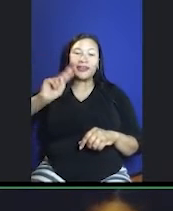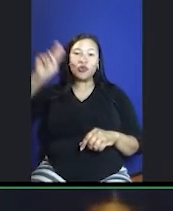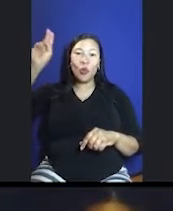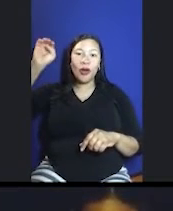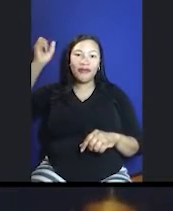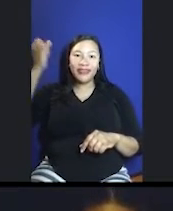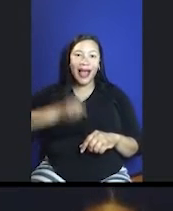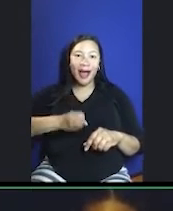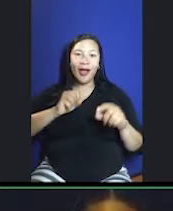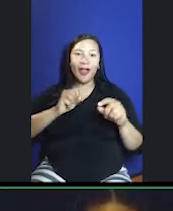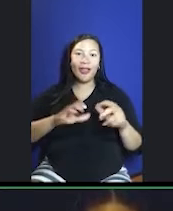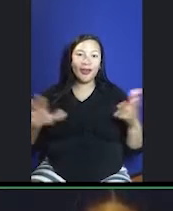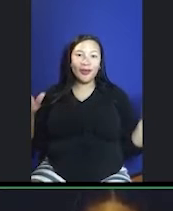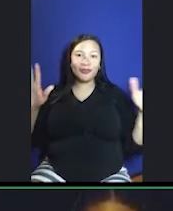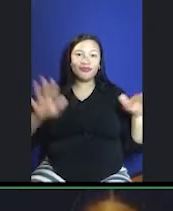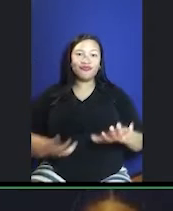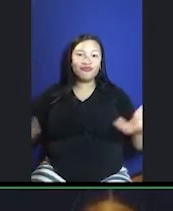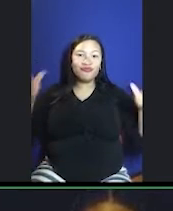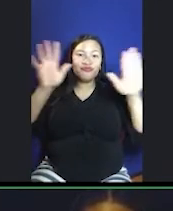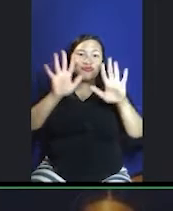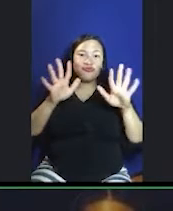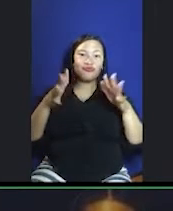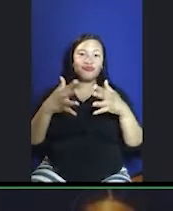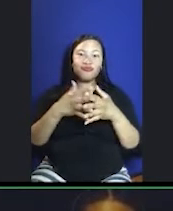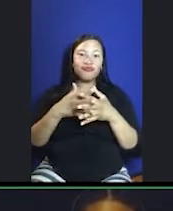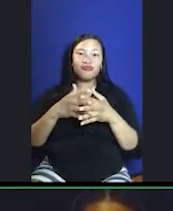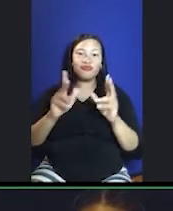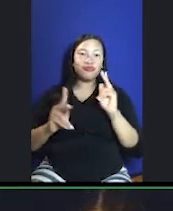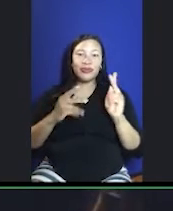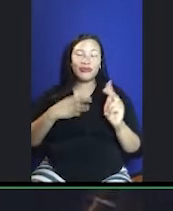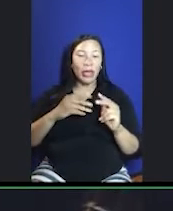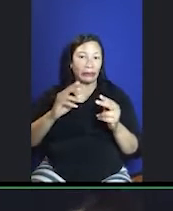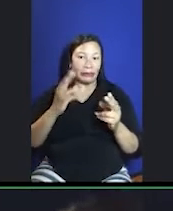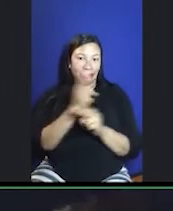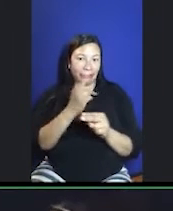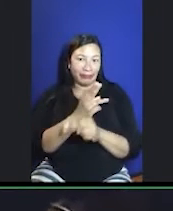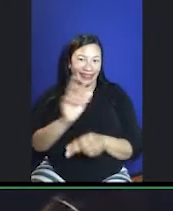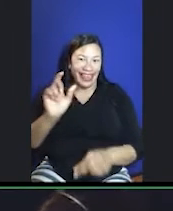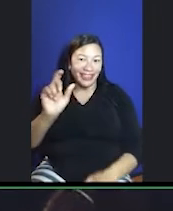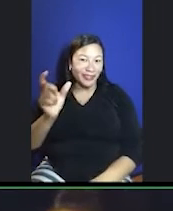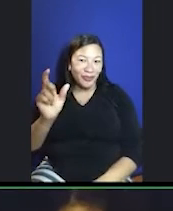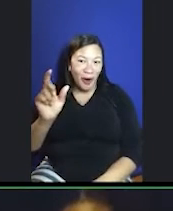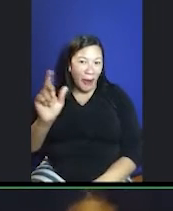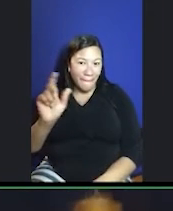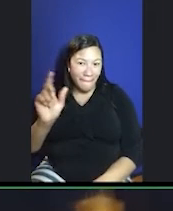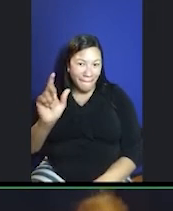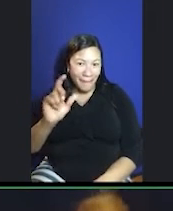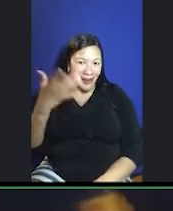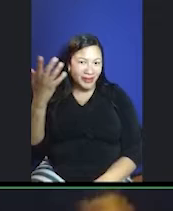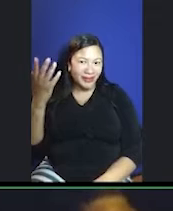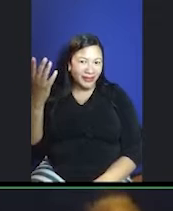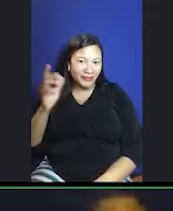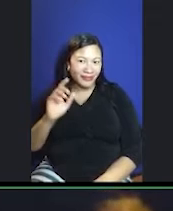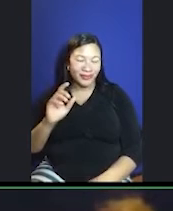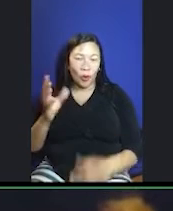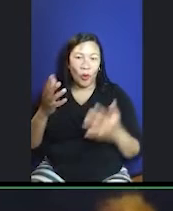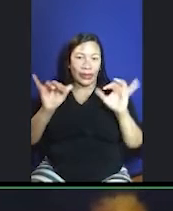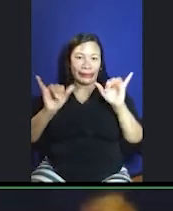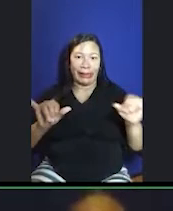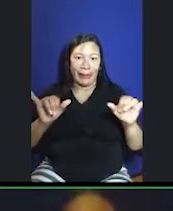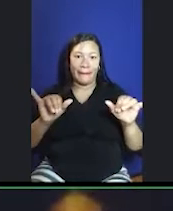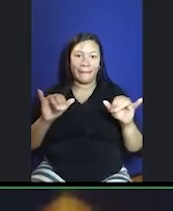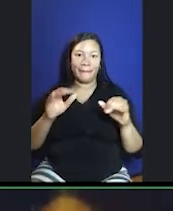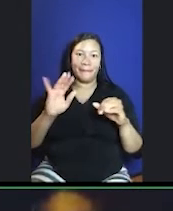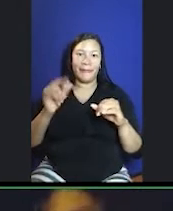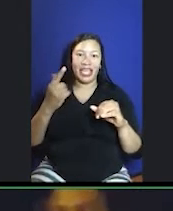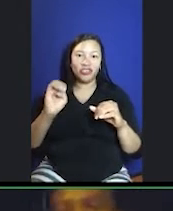South. Everybody's on the same Instagram page. All right. I was-